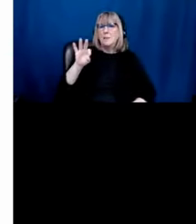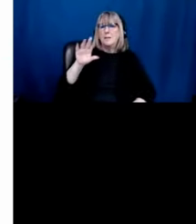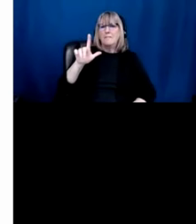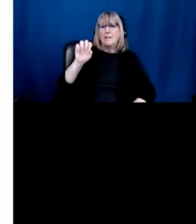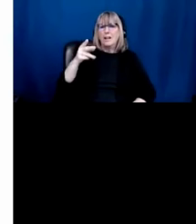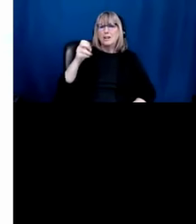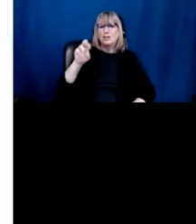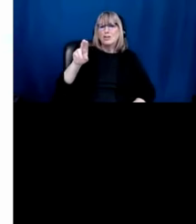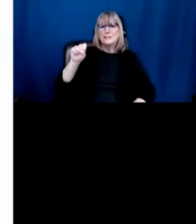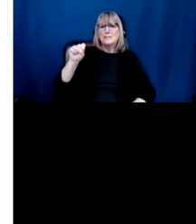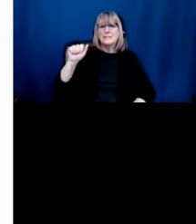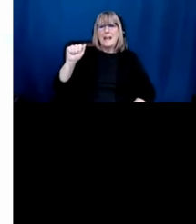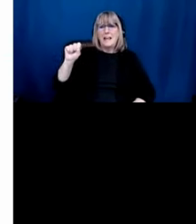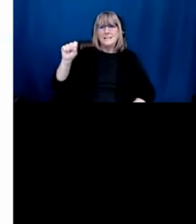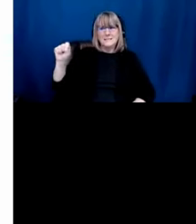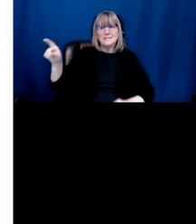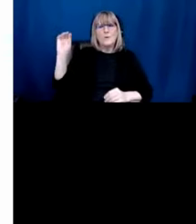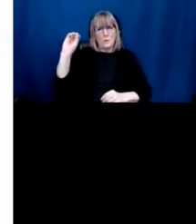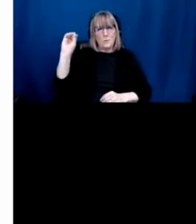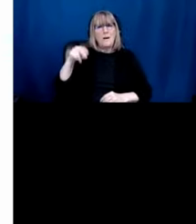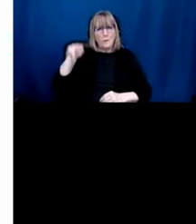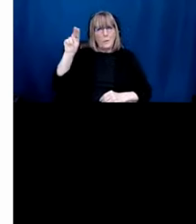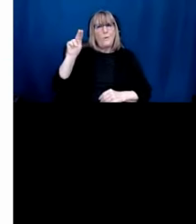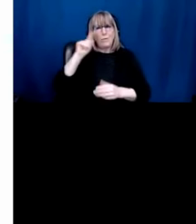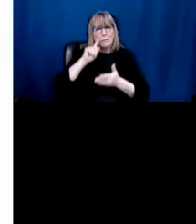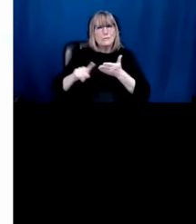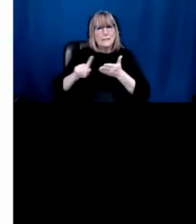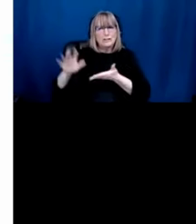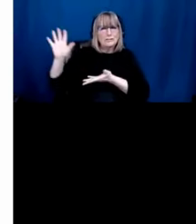done a lot of North Omaha history research as well, and we got some of that from him.